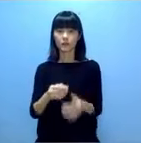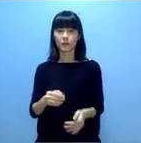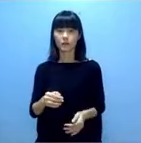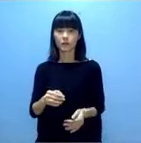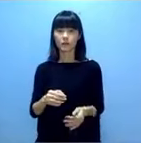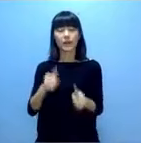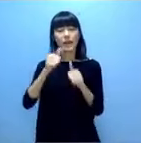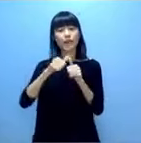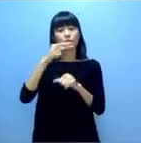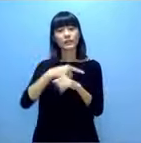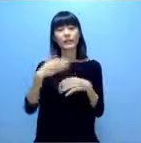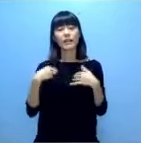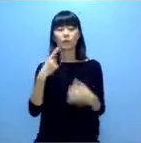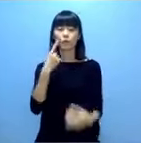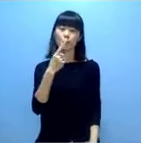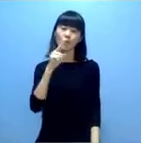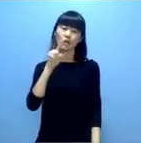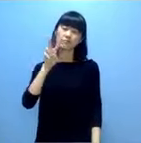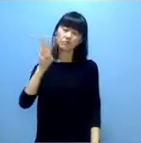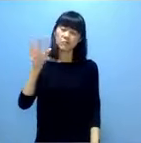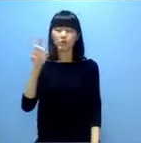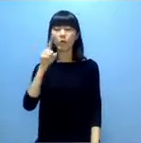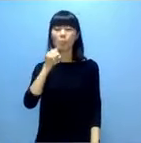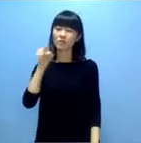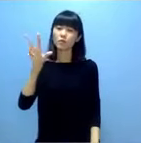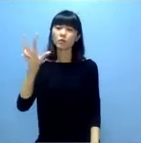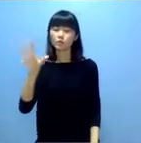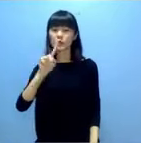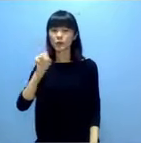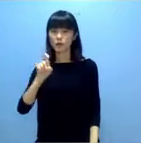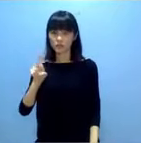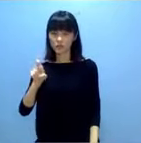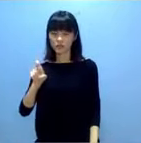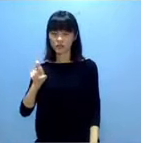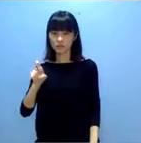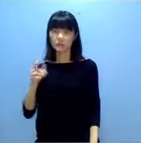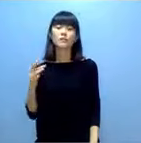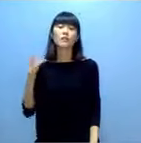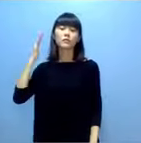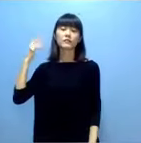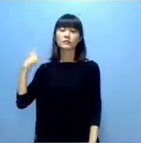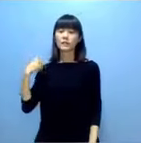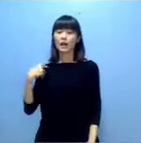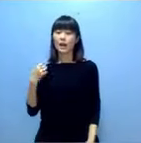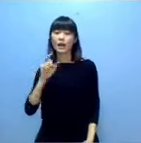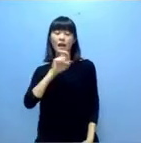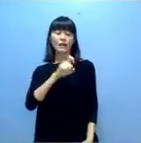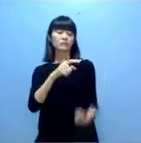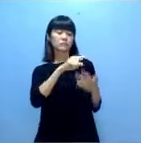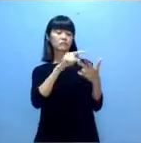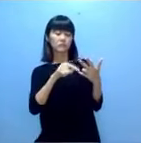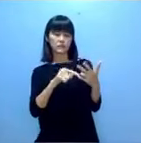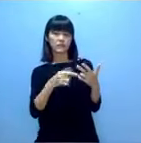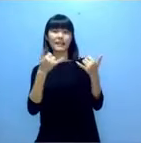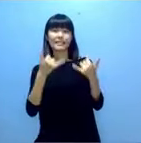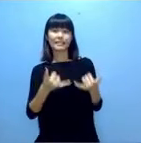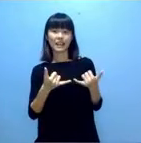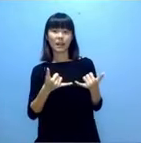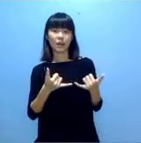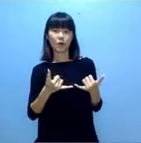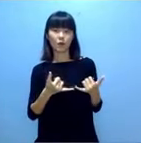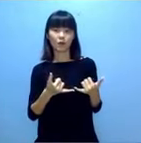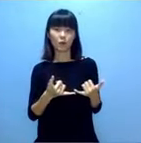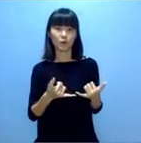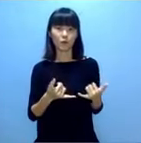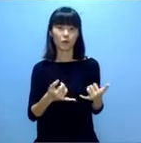will be posted up. The questions used to come from myself and Ryan. Right now, I have essentially said, you know, you have done this for like the